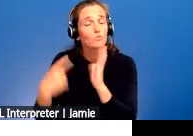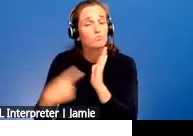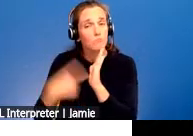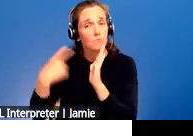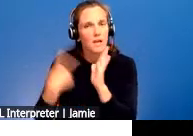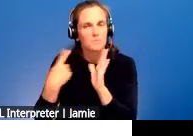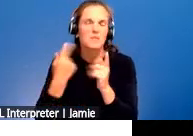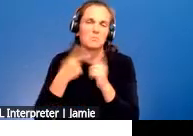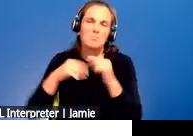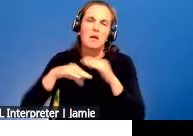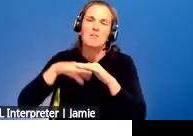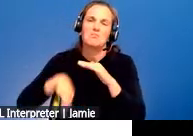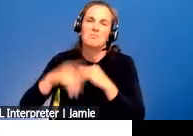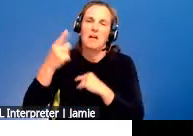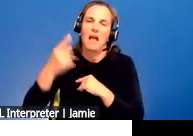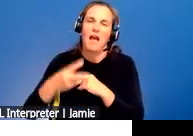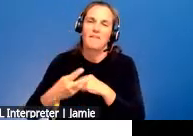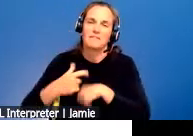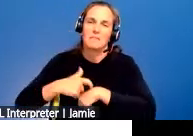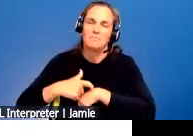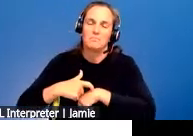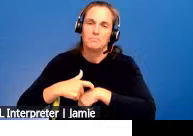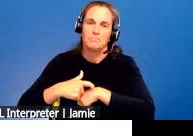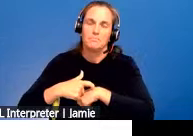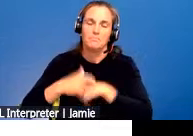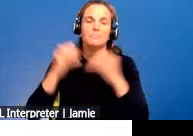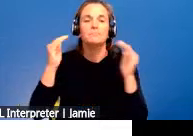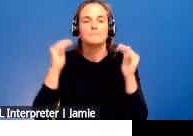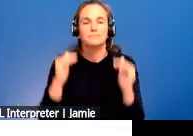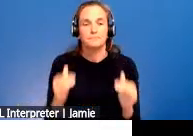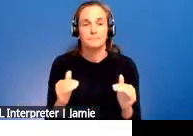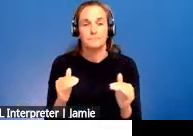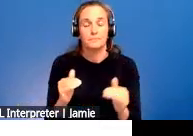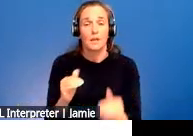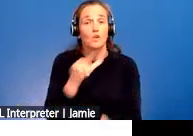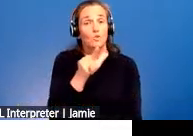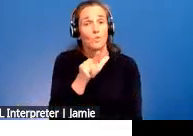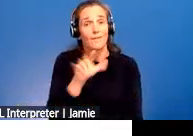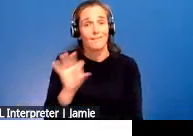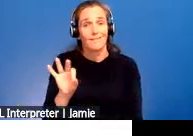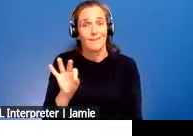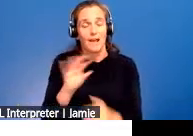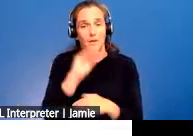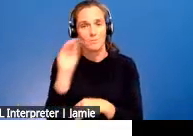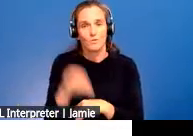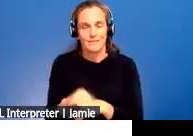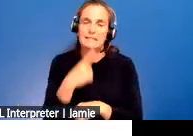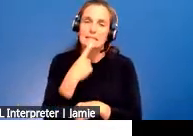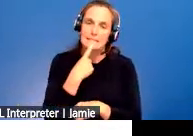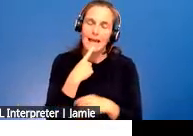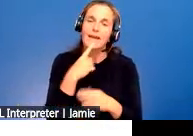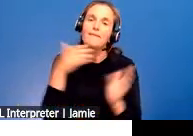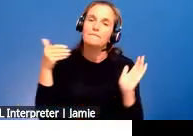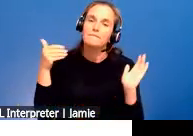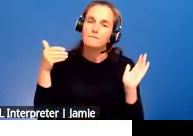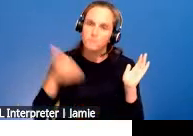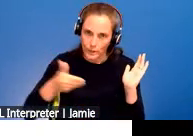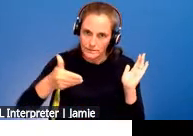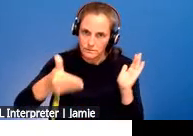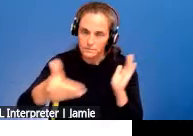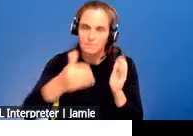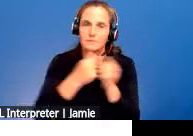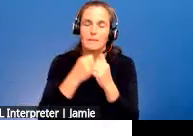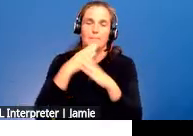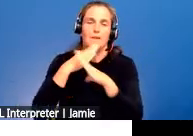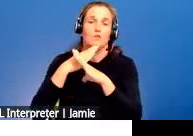time. And then another 29% reported that they faced frequent barriers, meaning that over half